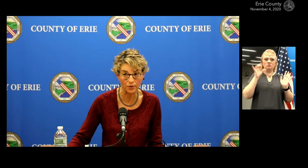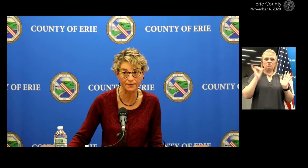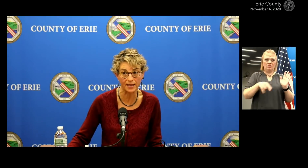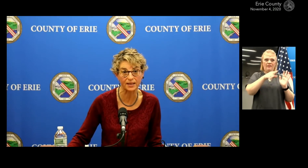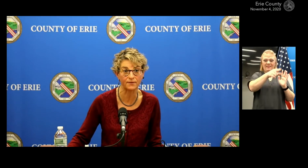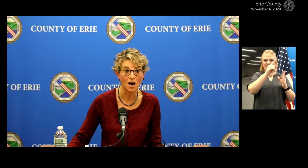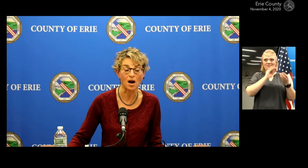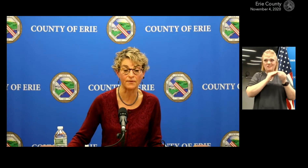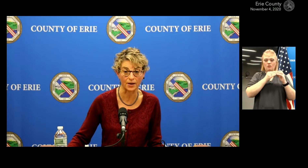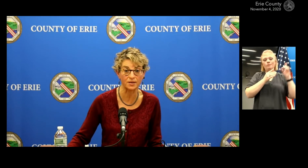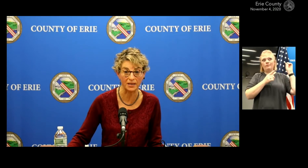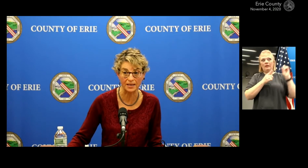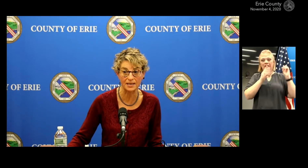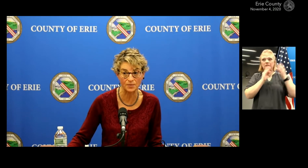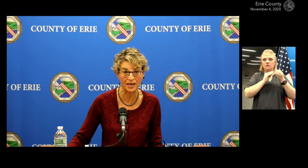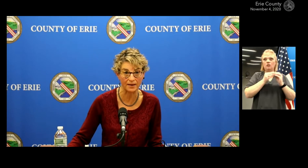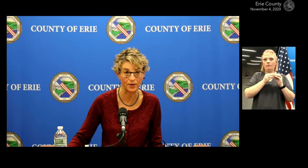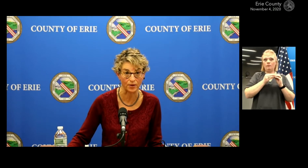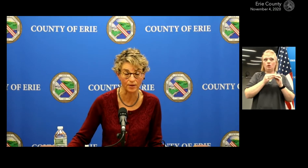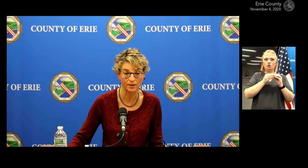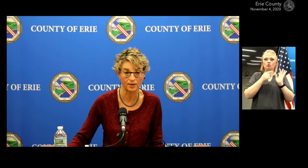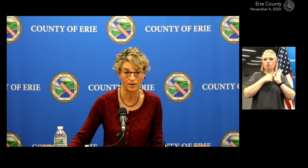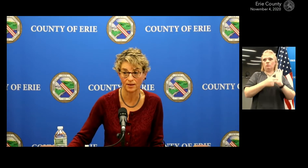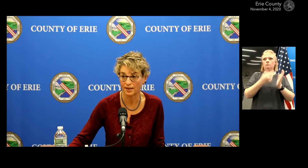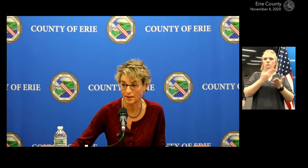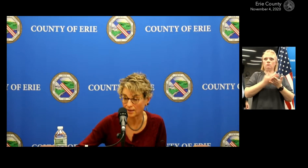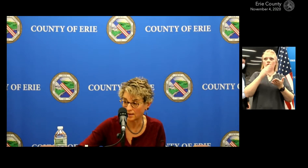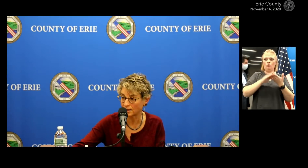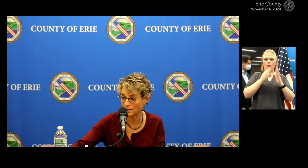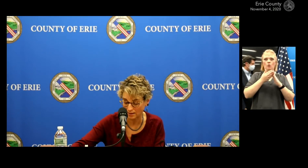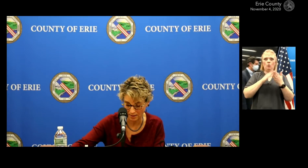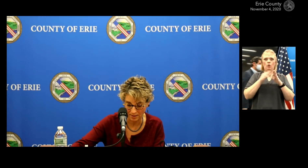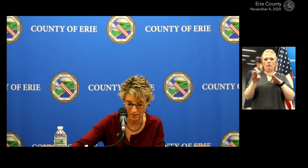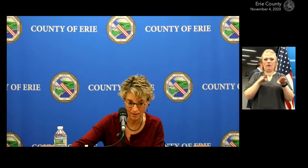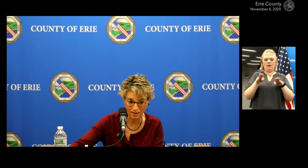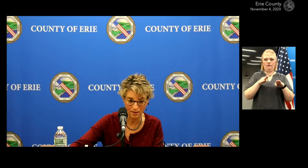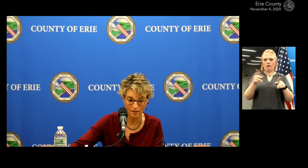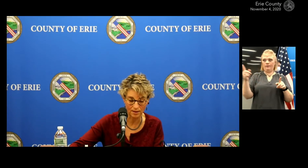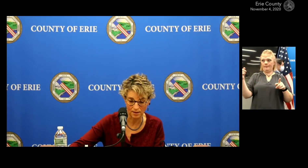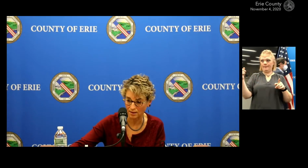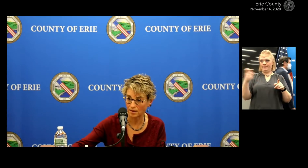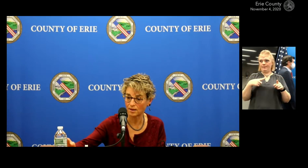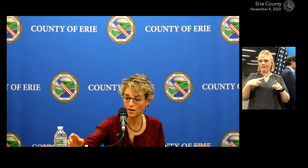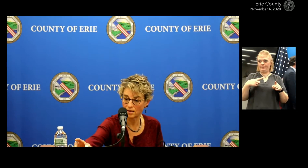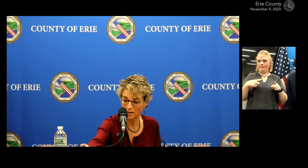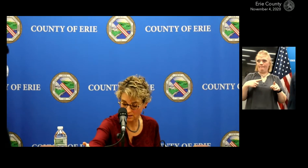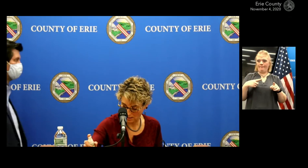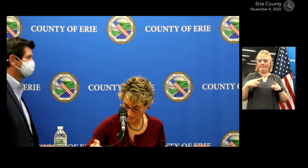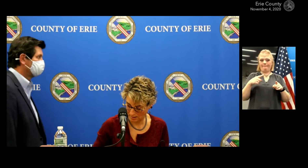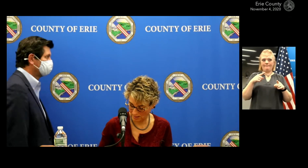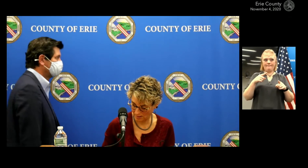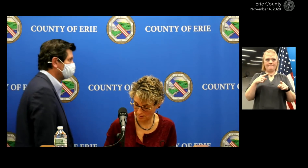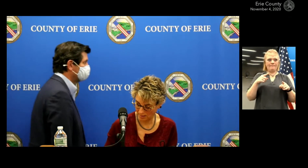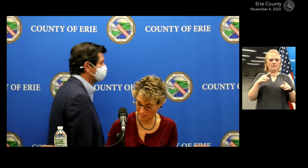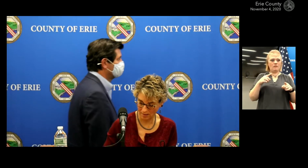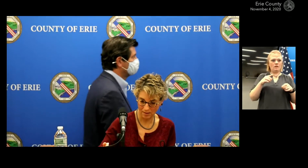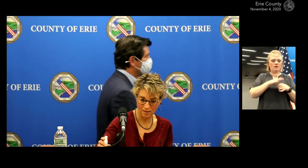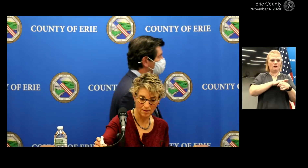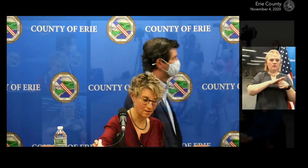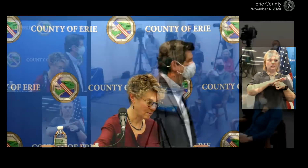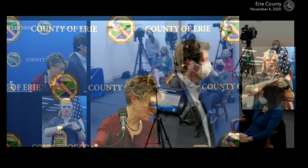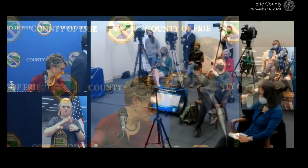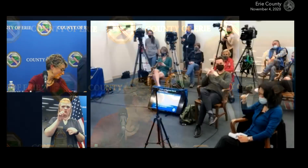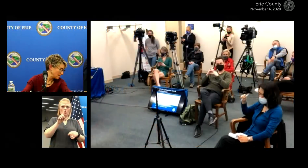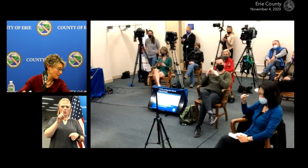numbers are reflective of our community's behavior. Andrew, you have a question? I had a question about the zip code